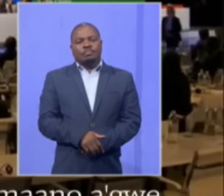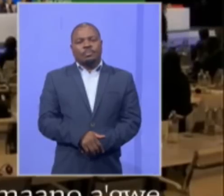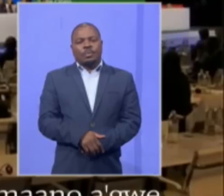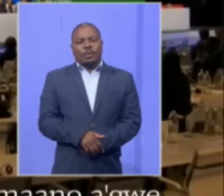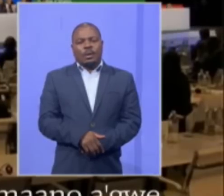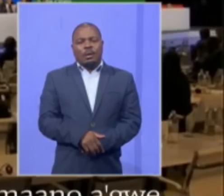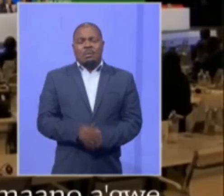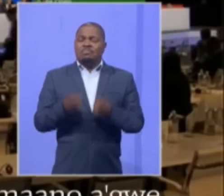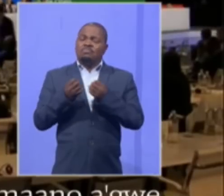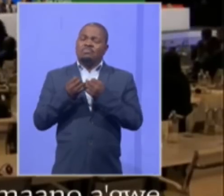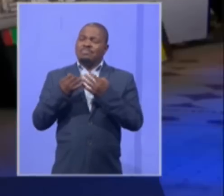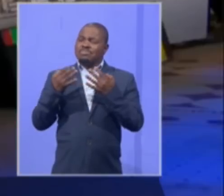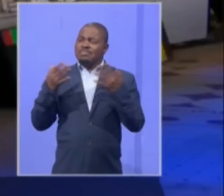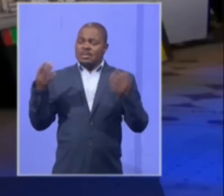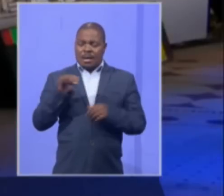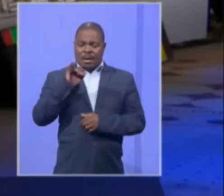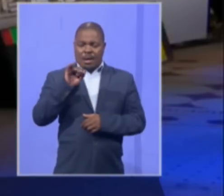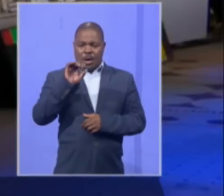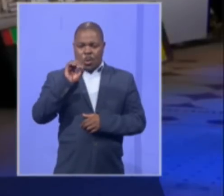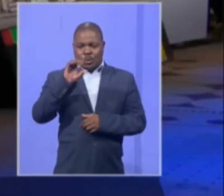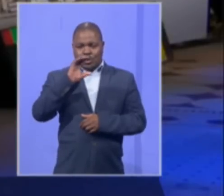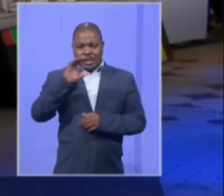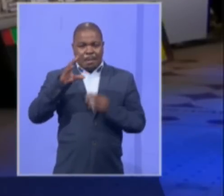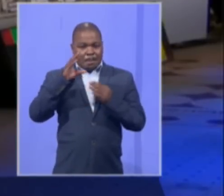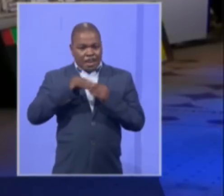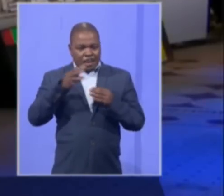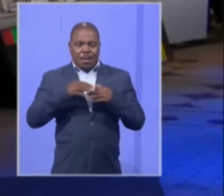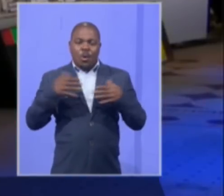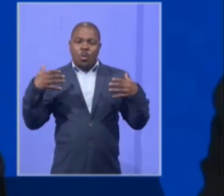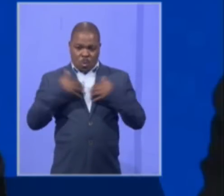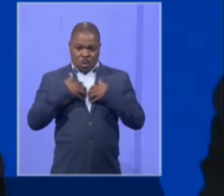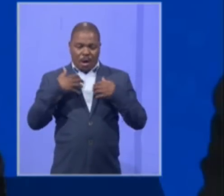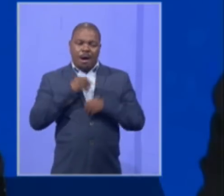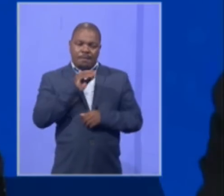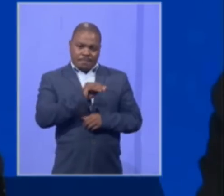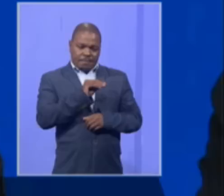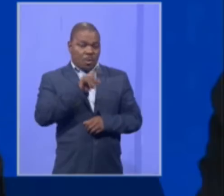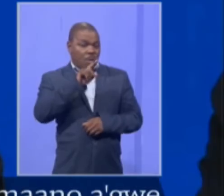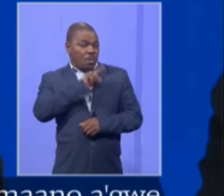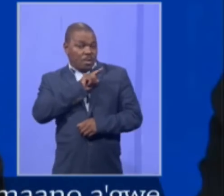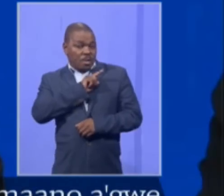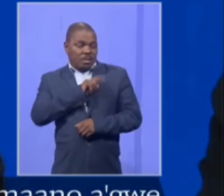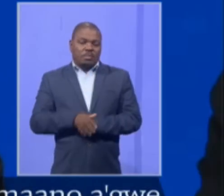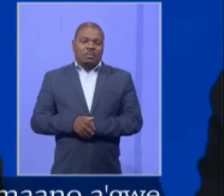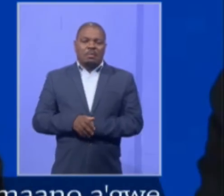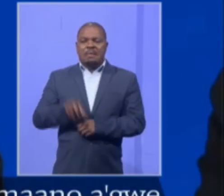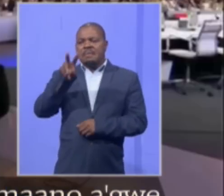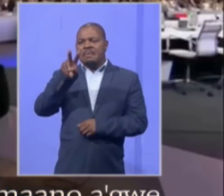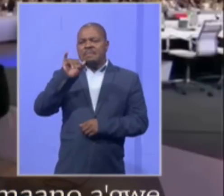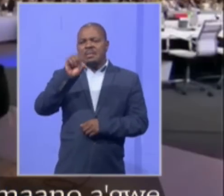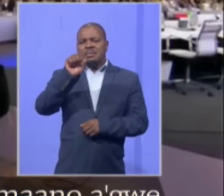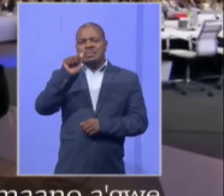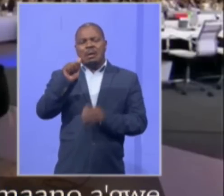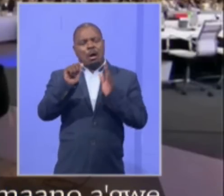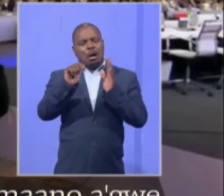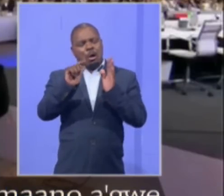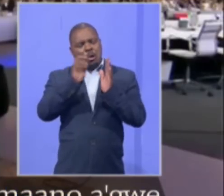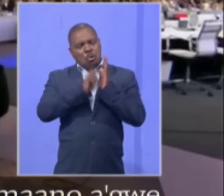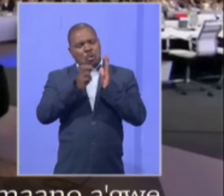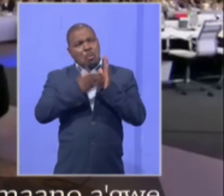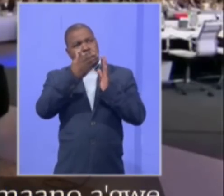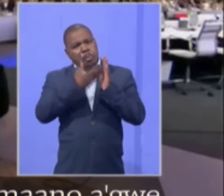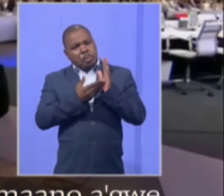Maloko a mantši a mokgatlo wa IOC a bontšitše go tshwenyega ka melawana ya go humana di-visa go ba-atlete